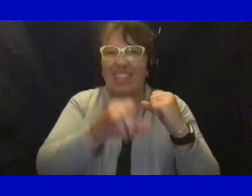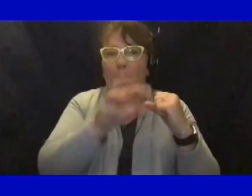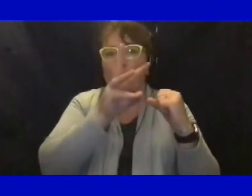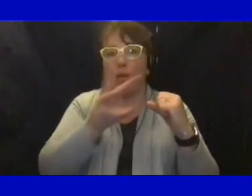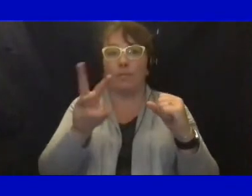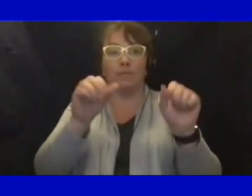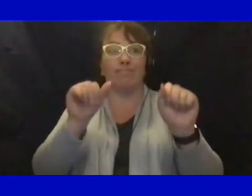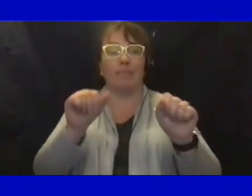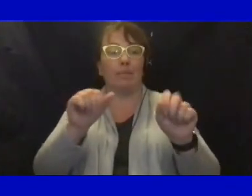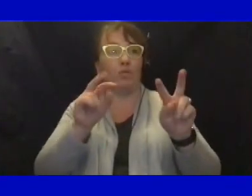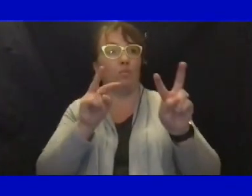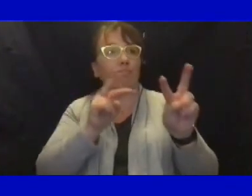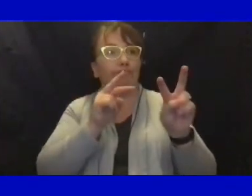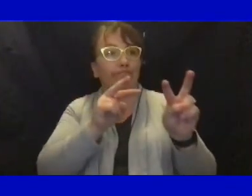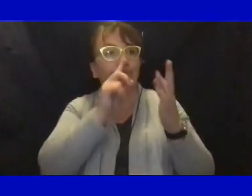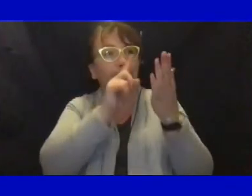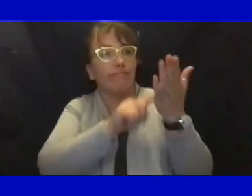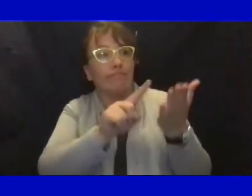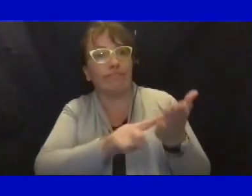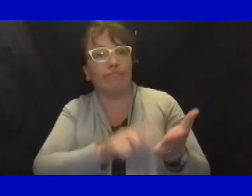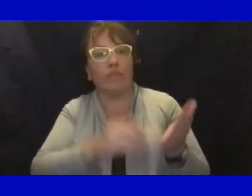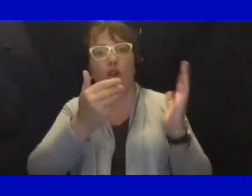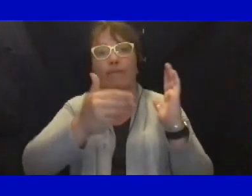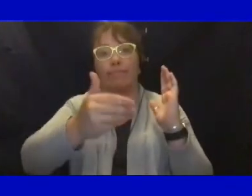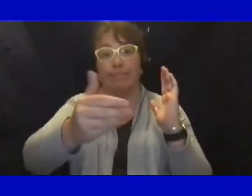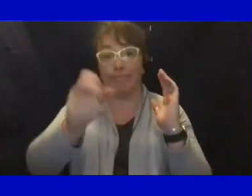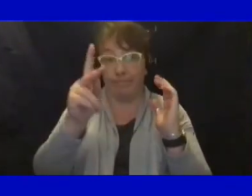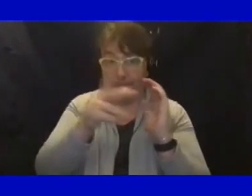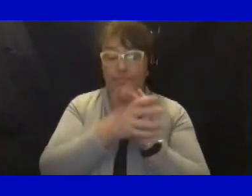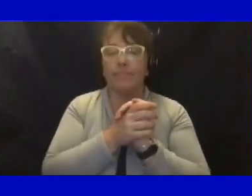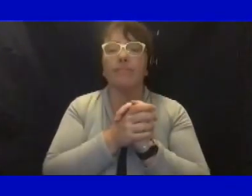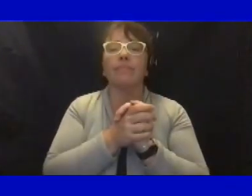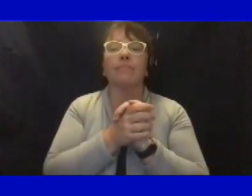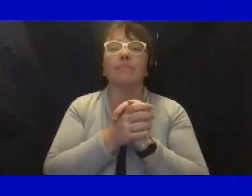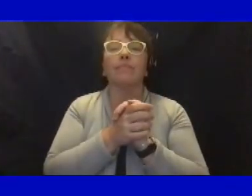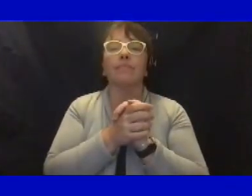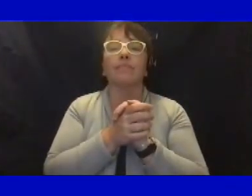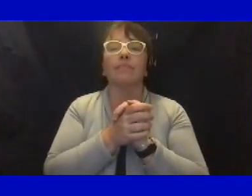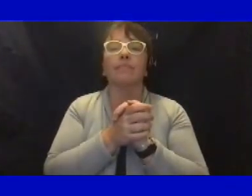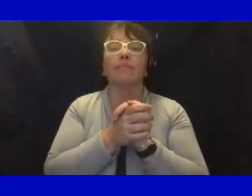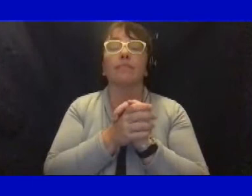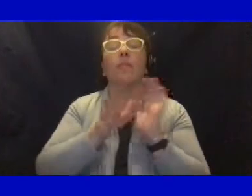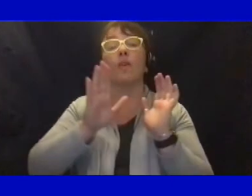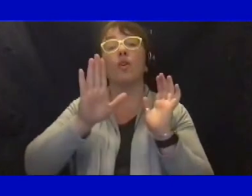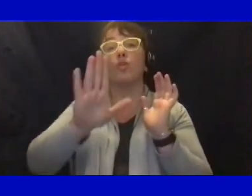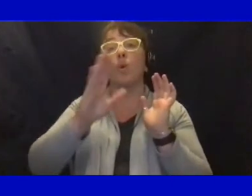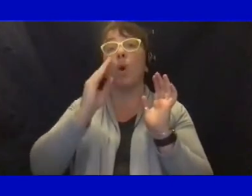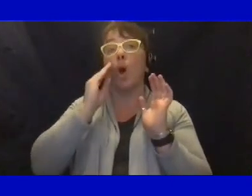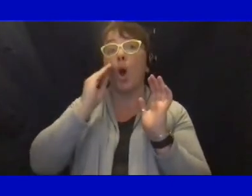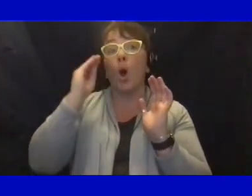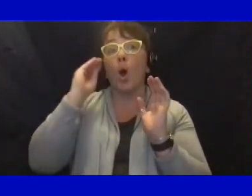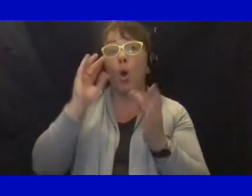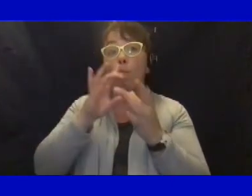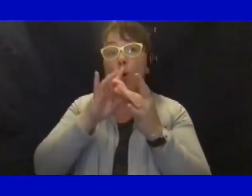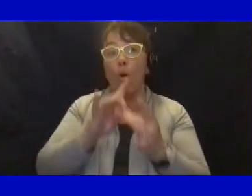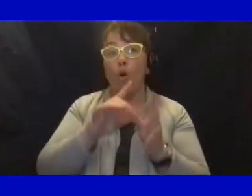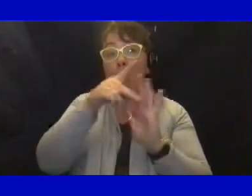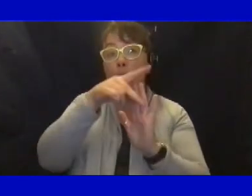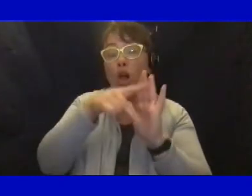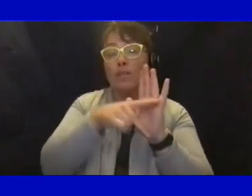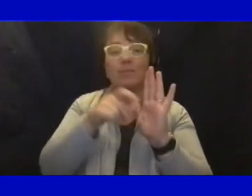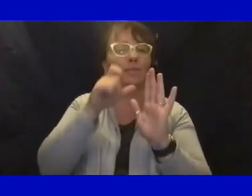winter. And then lastly, I just want to point out that your standard homeowner's policy does not cover flood